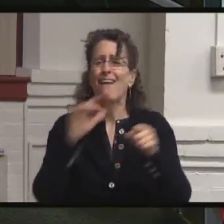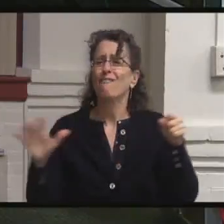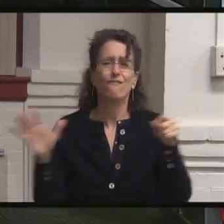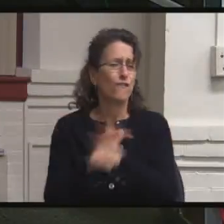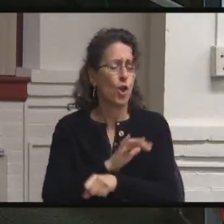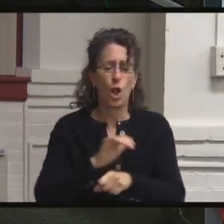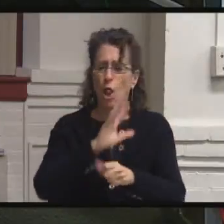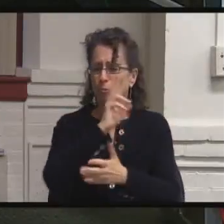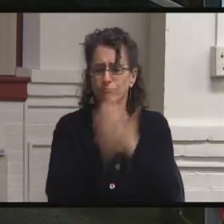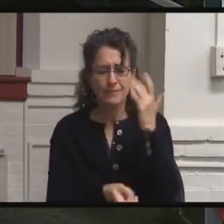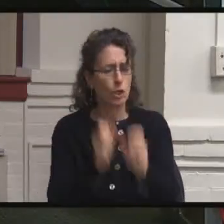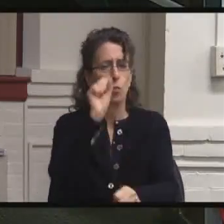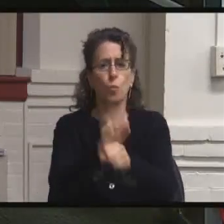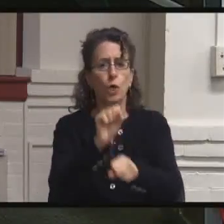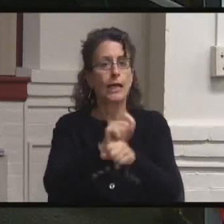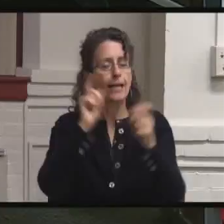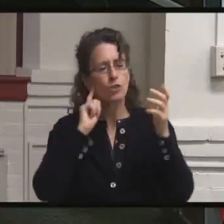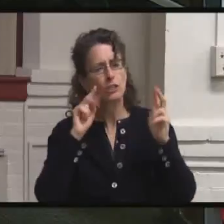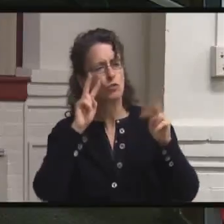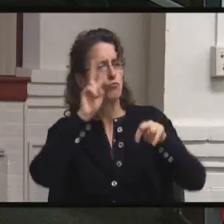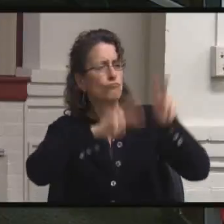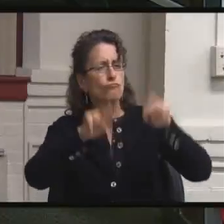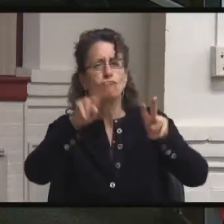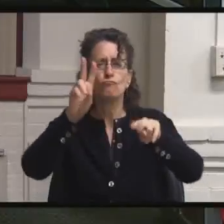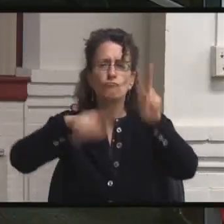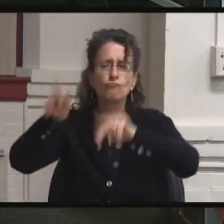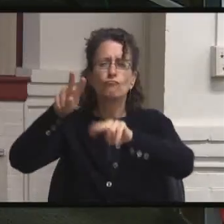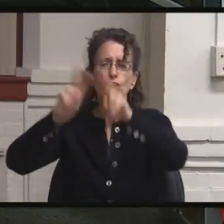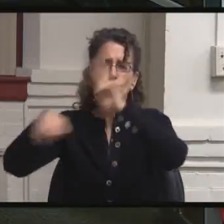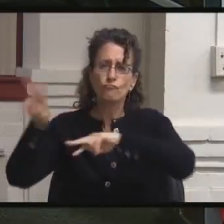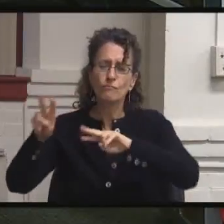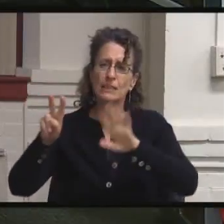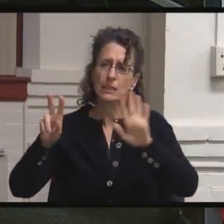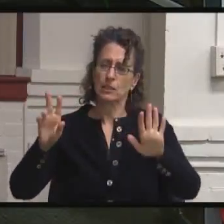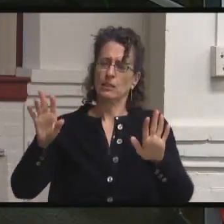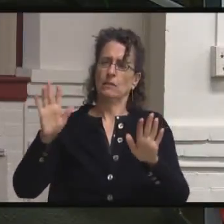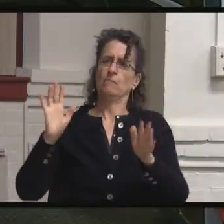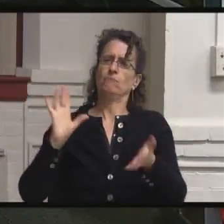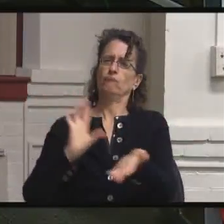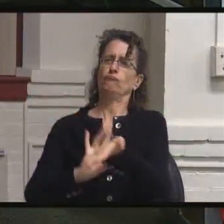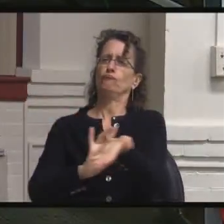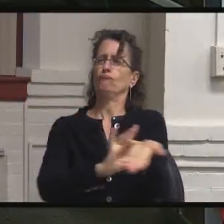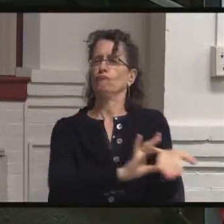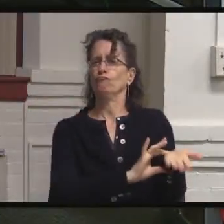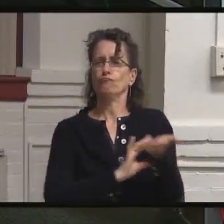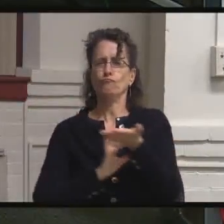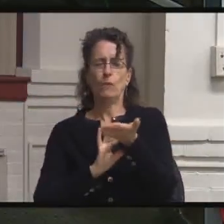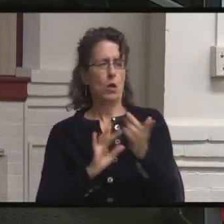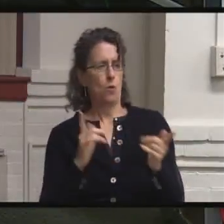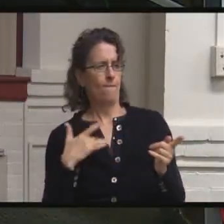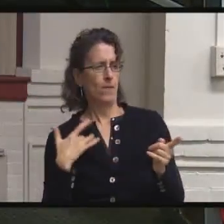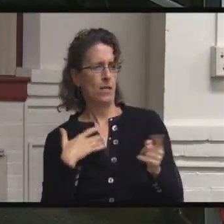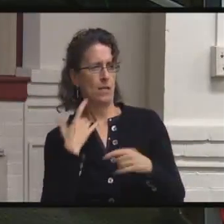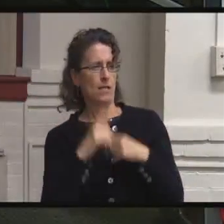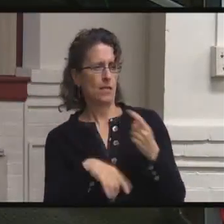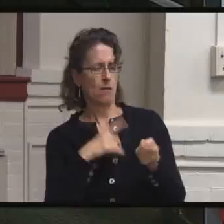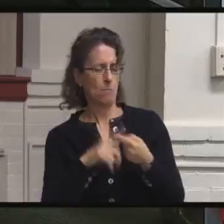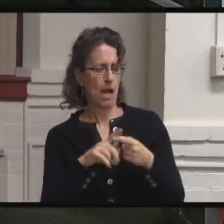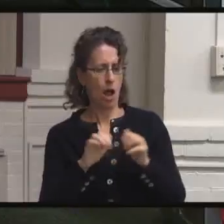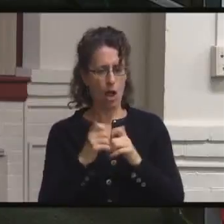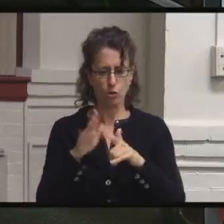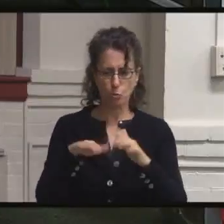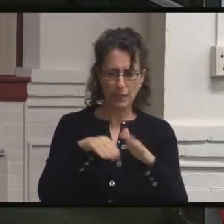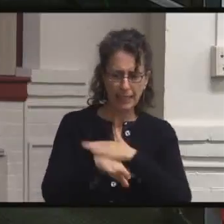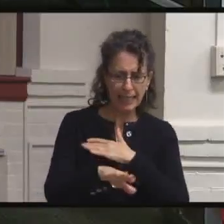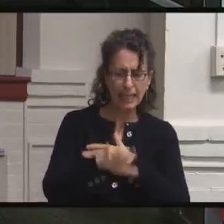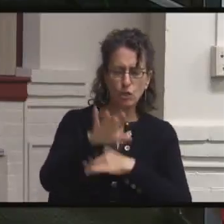She wasn't there really to perform any energy analysis, but really to just size up the buildings, to get a sense of access,